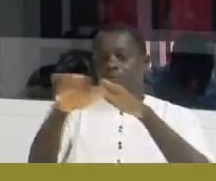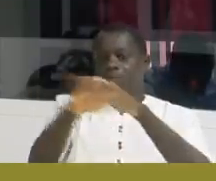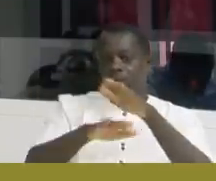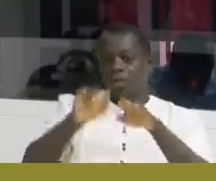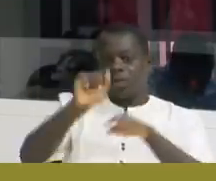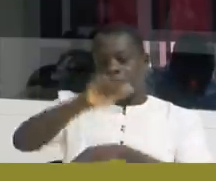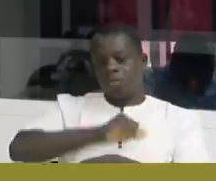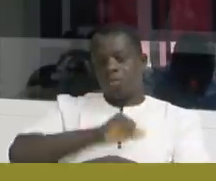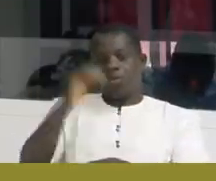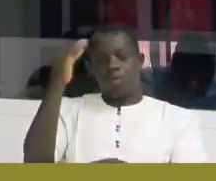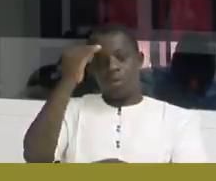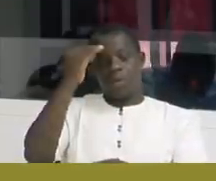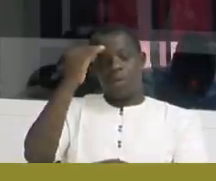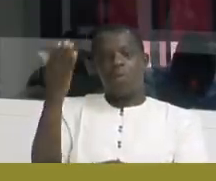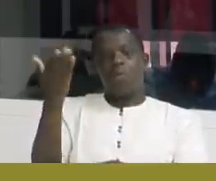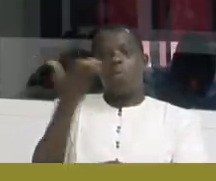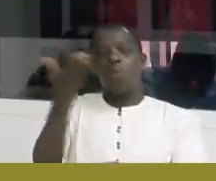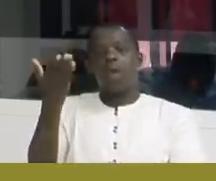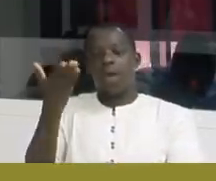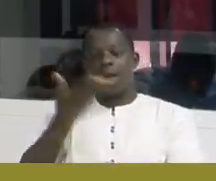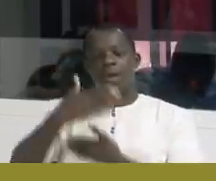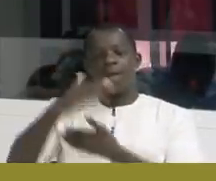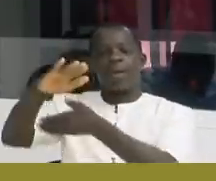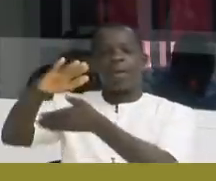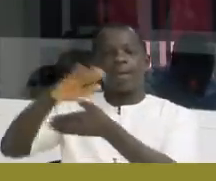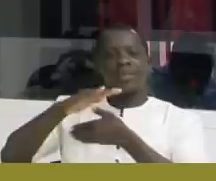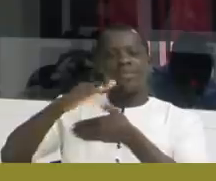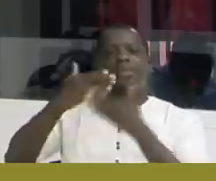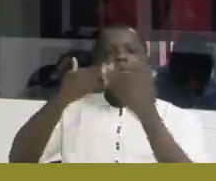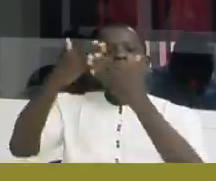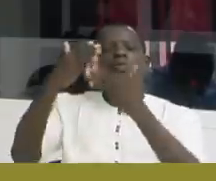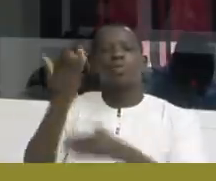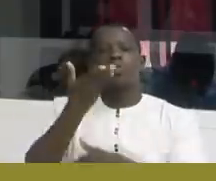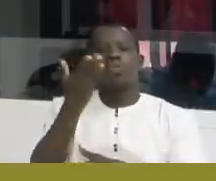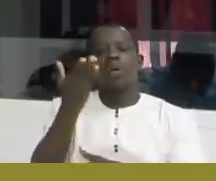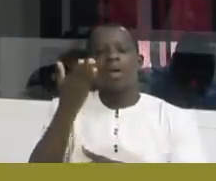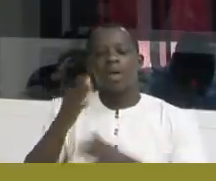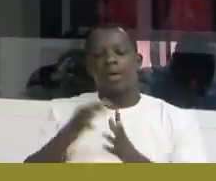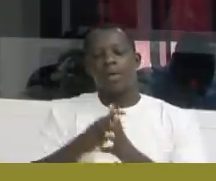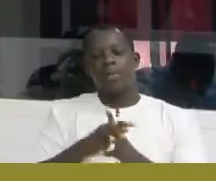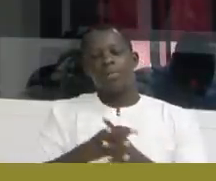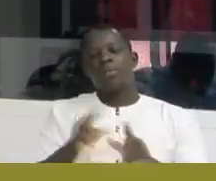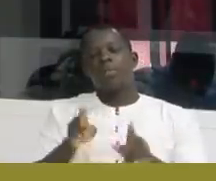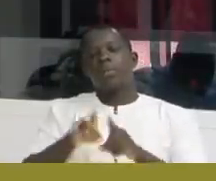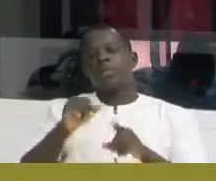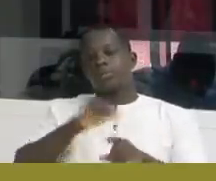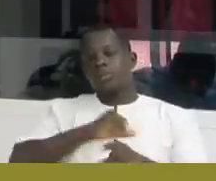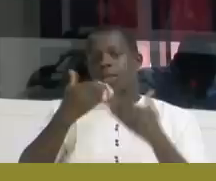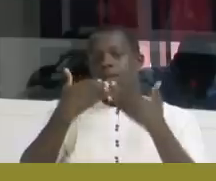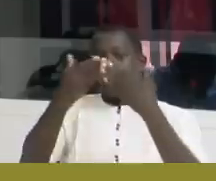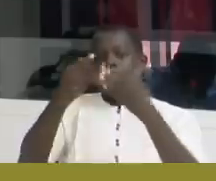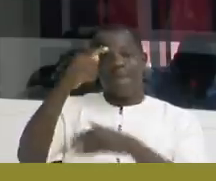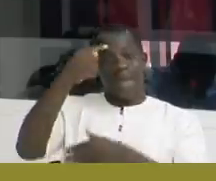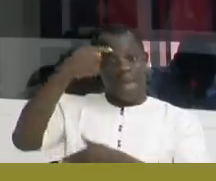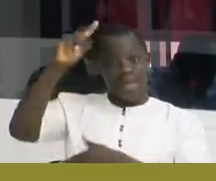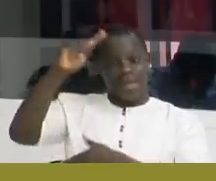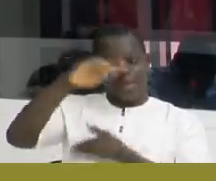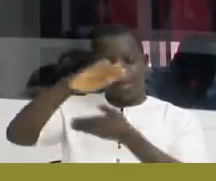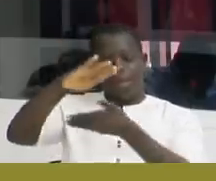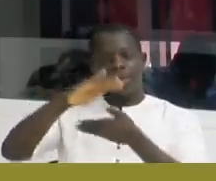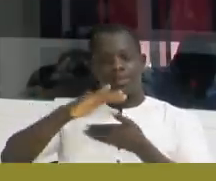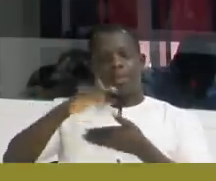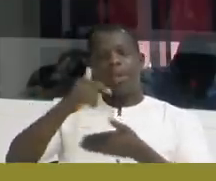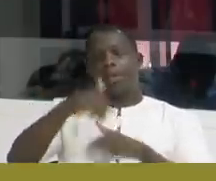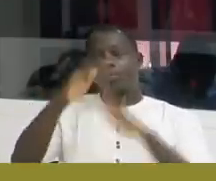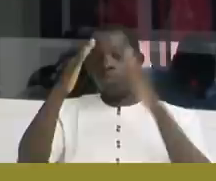source of his information? Did he provide any? Well, he told me it was intelligence that he received. I don't know